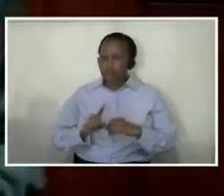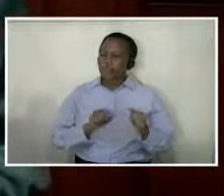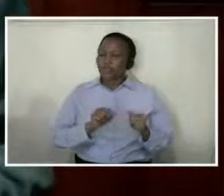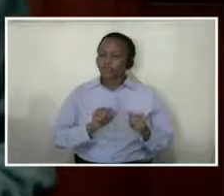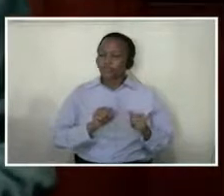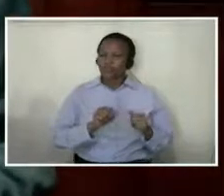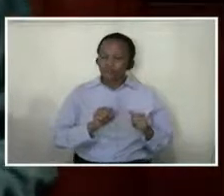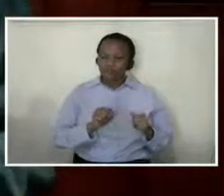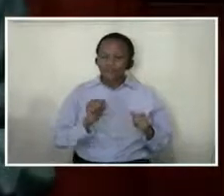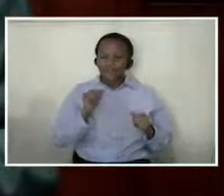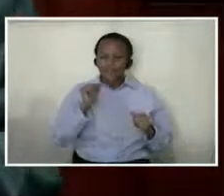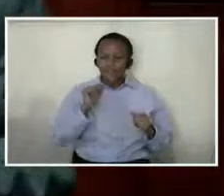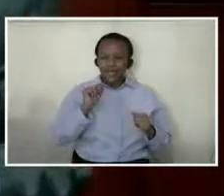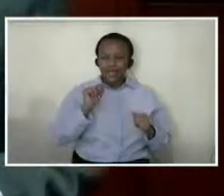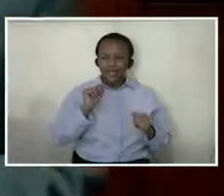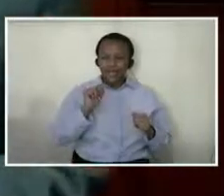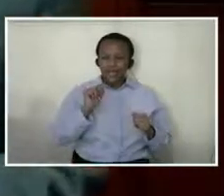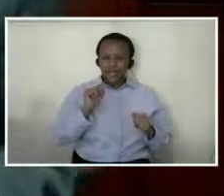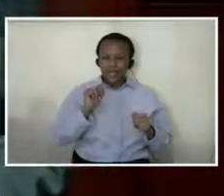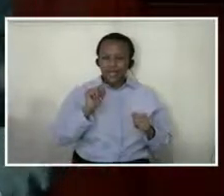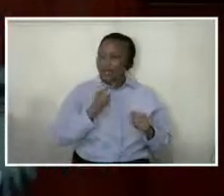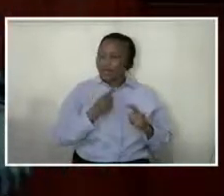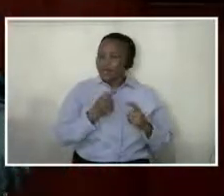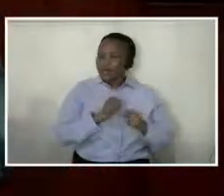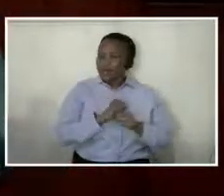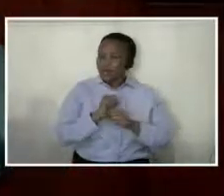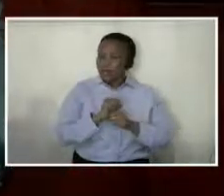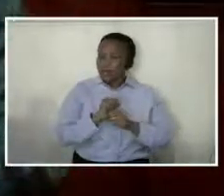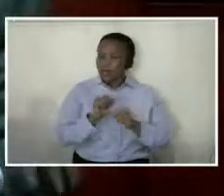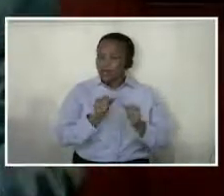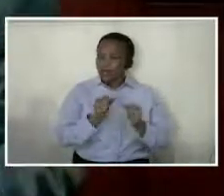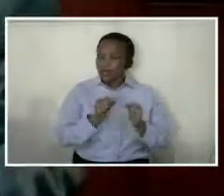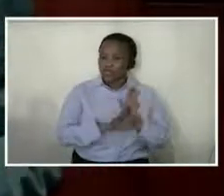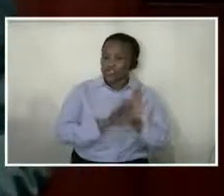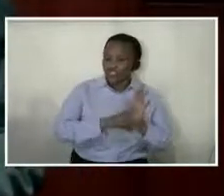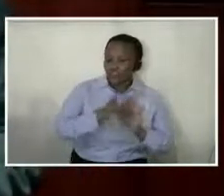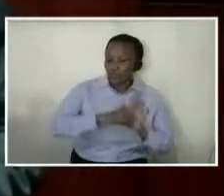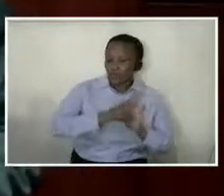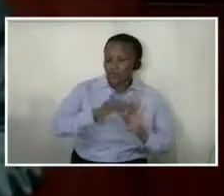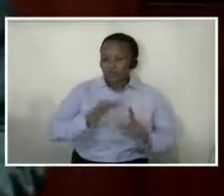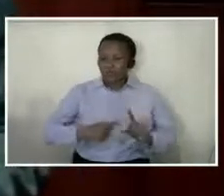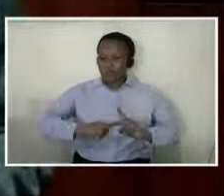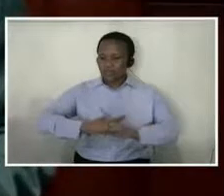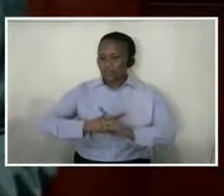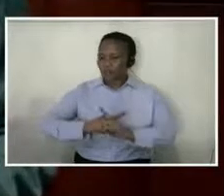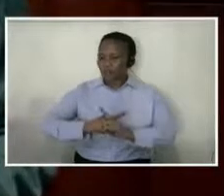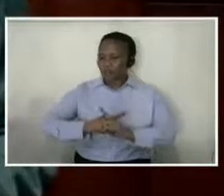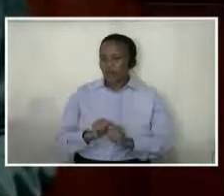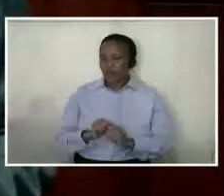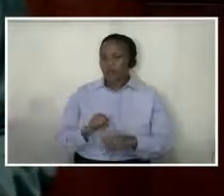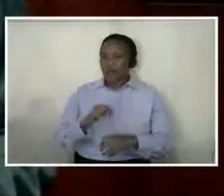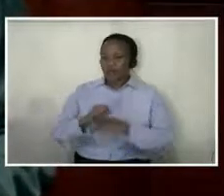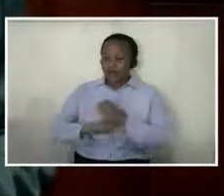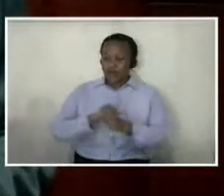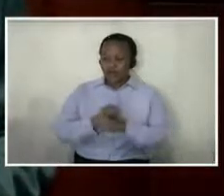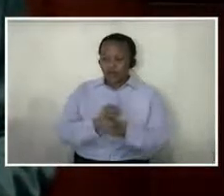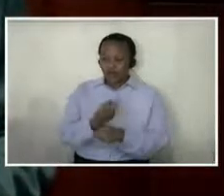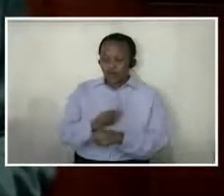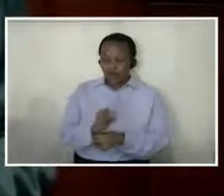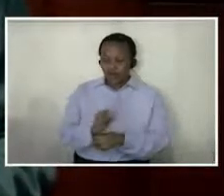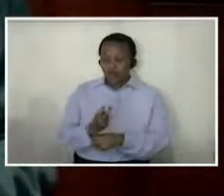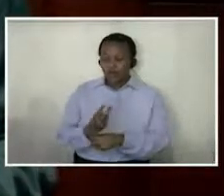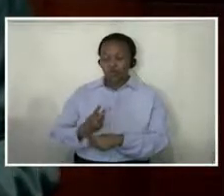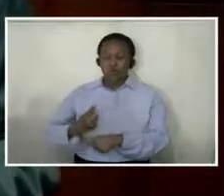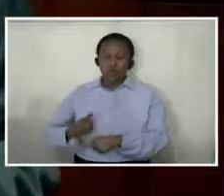fight corruption and nepotism. It's a common fact that the 2021 local